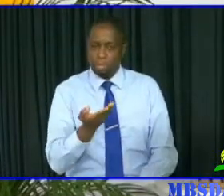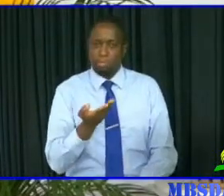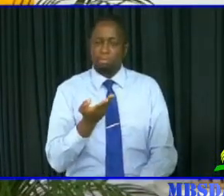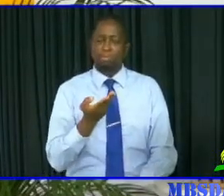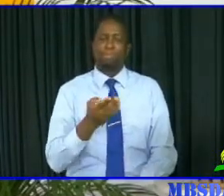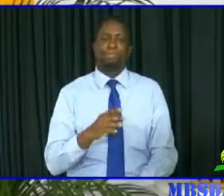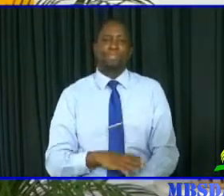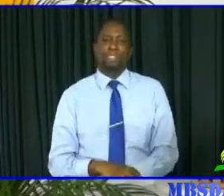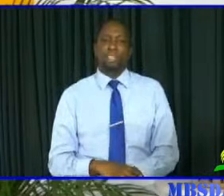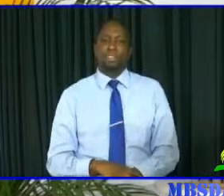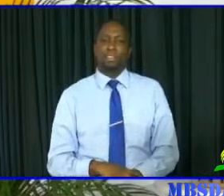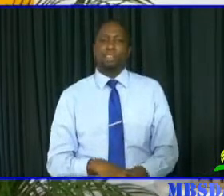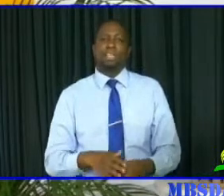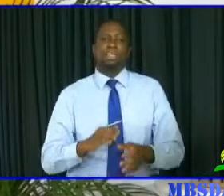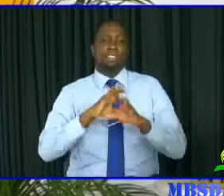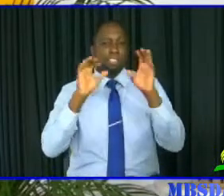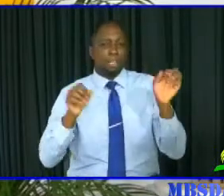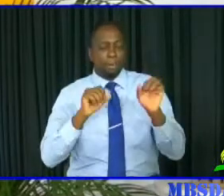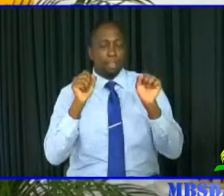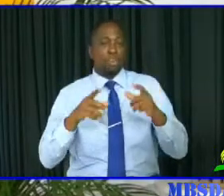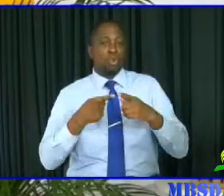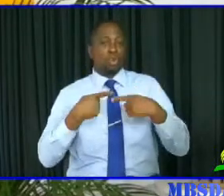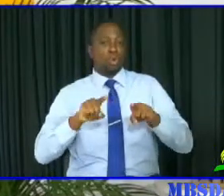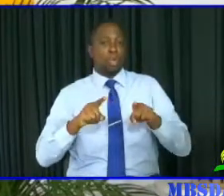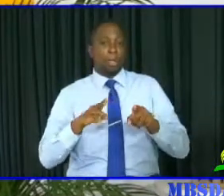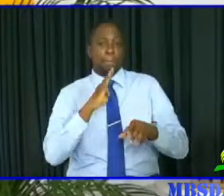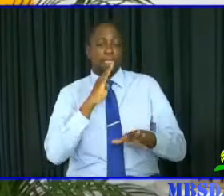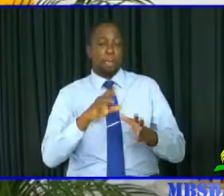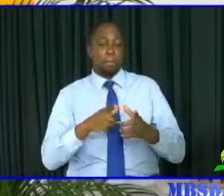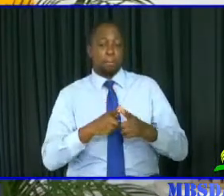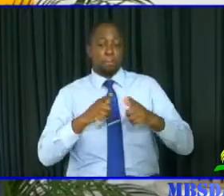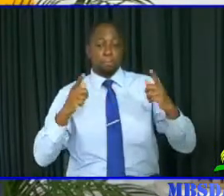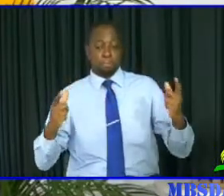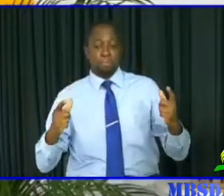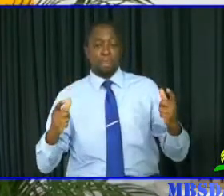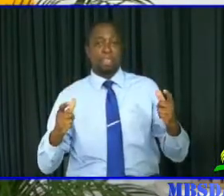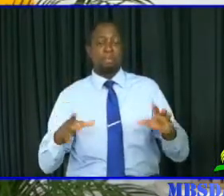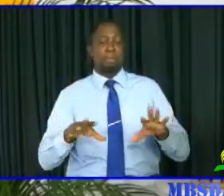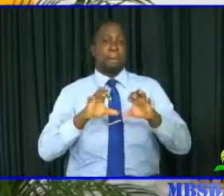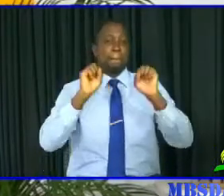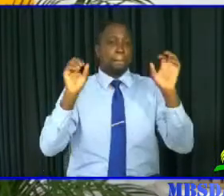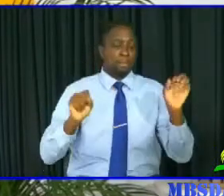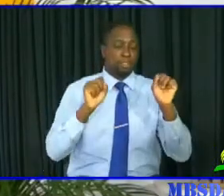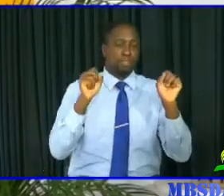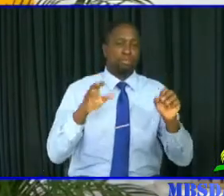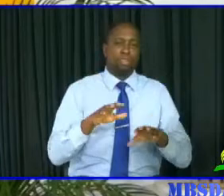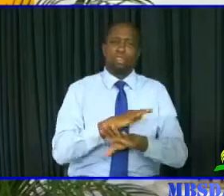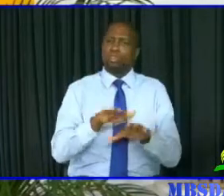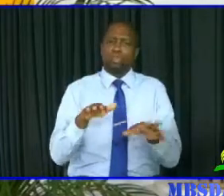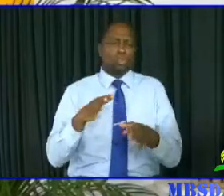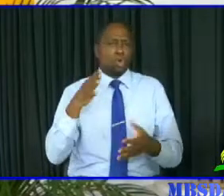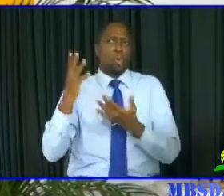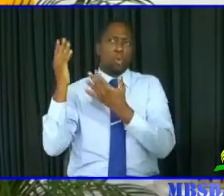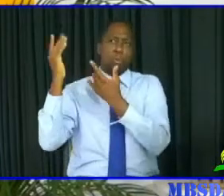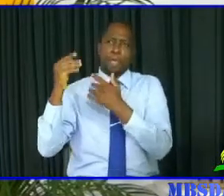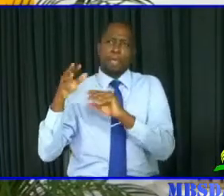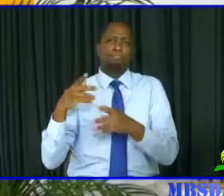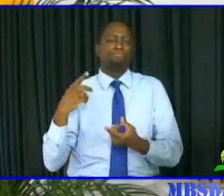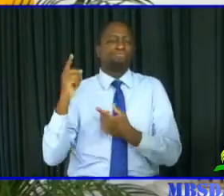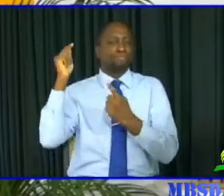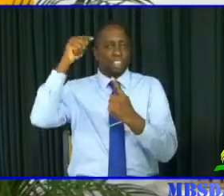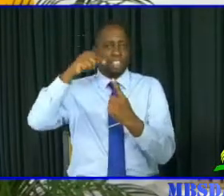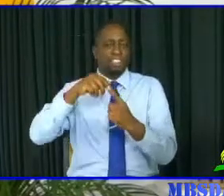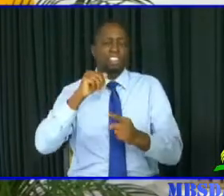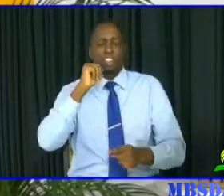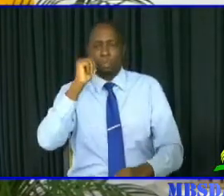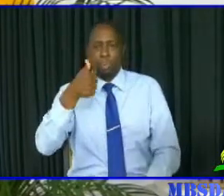big baptism. You can decide tonight. Decide. Do not wait until tomorrow. Decide tonight. Tonight,